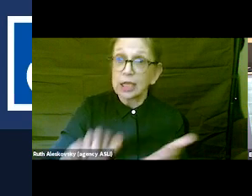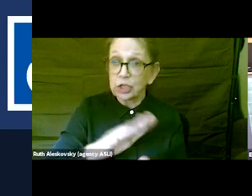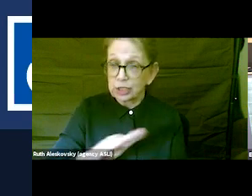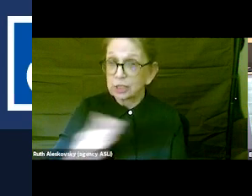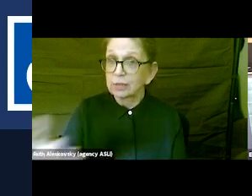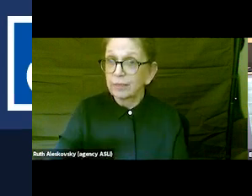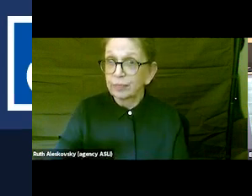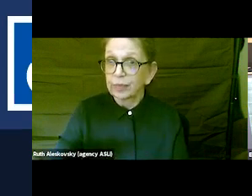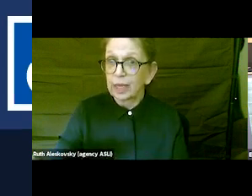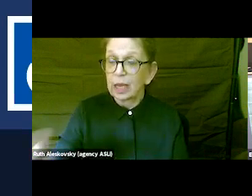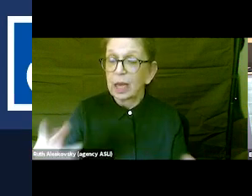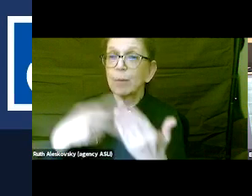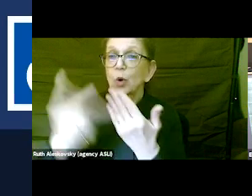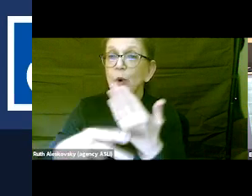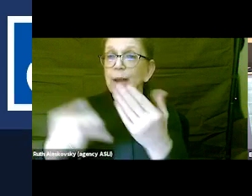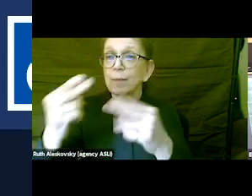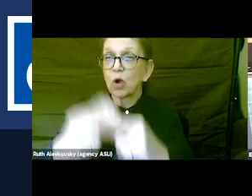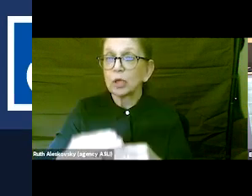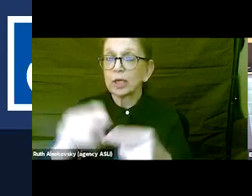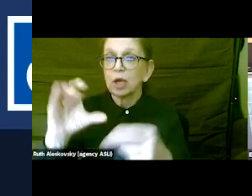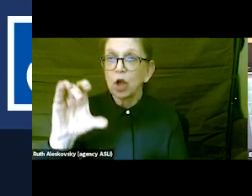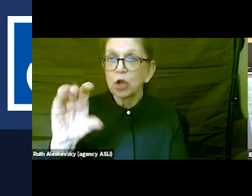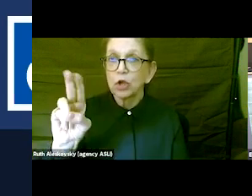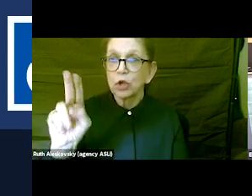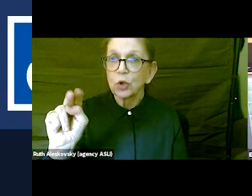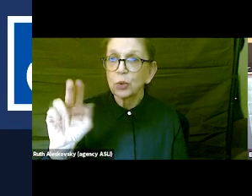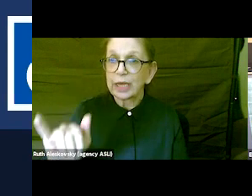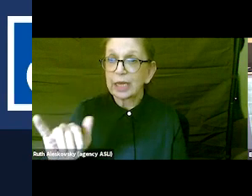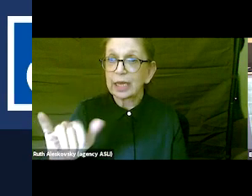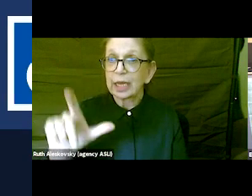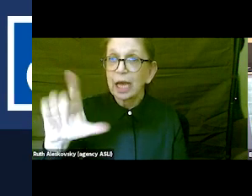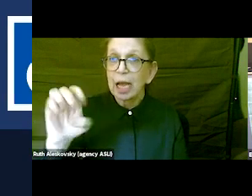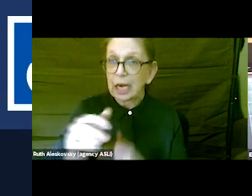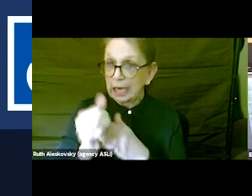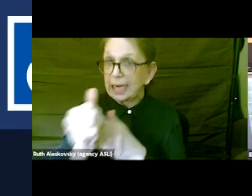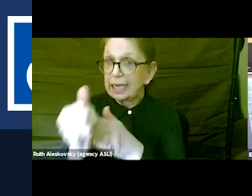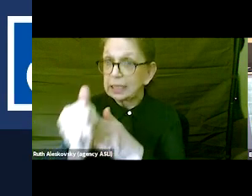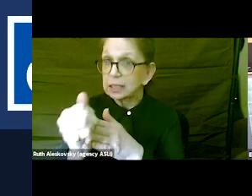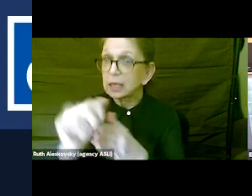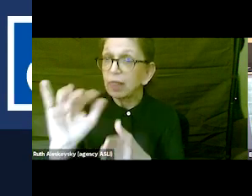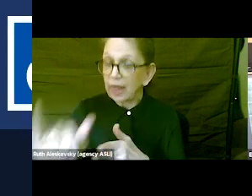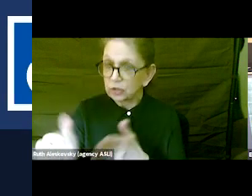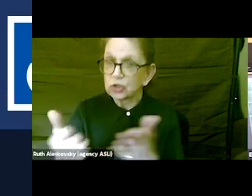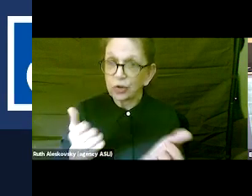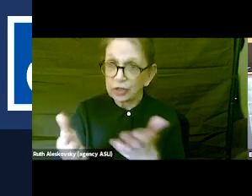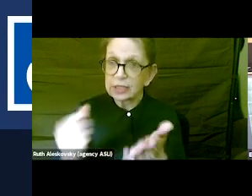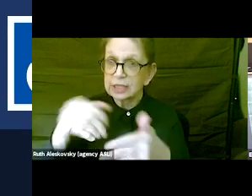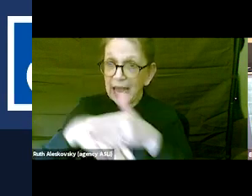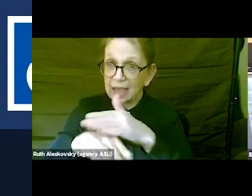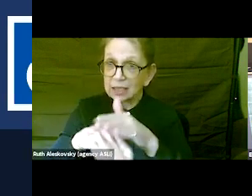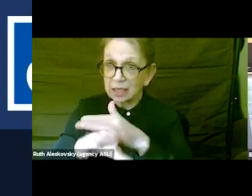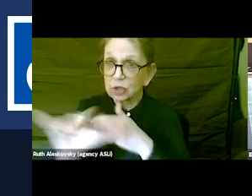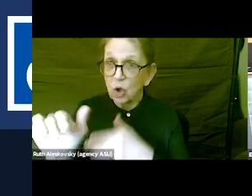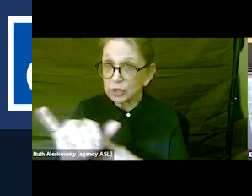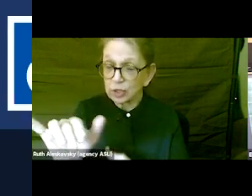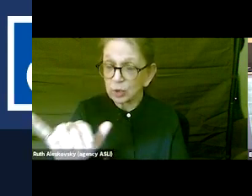program that services people with disabilities in the CUNY system. And you know,